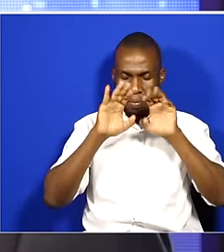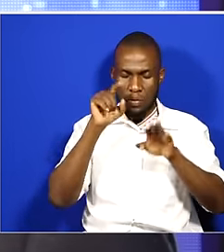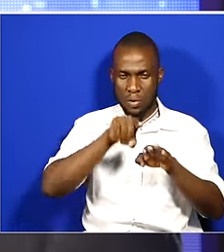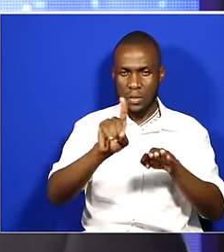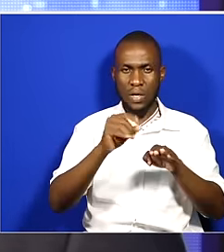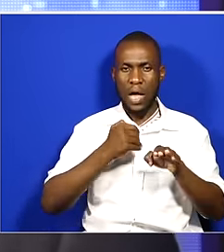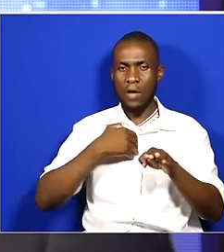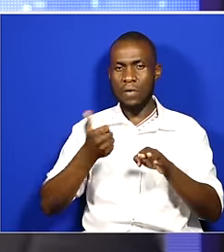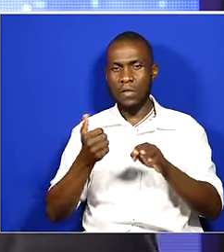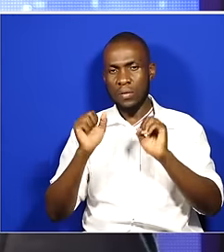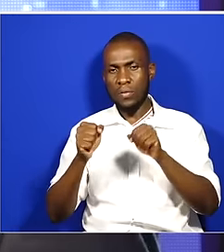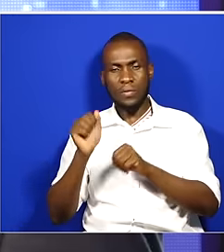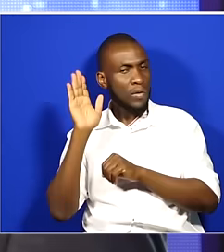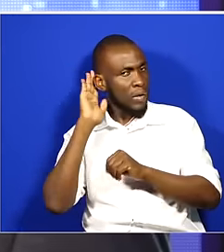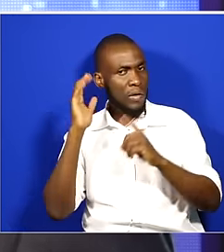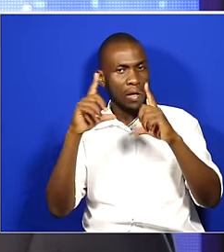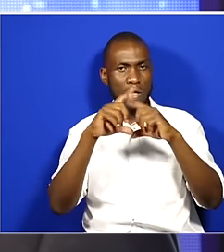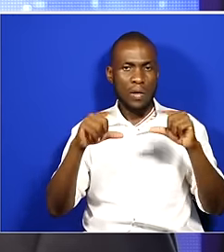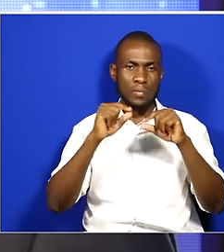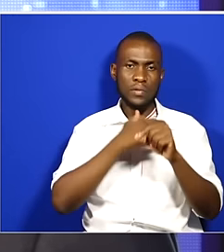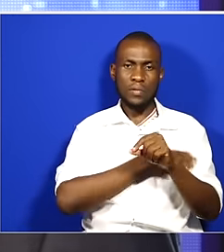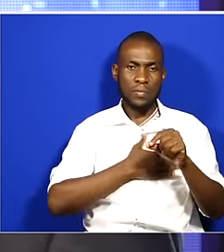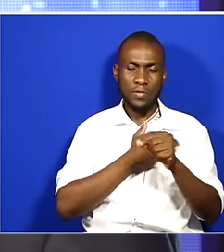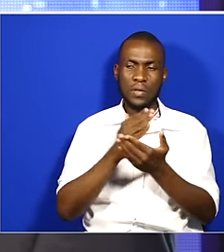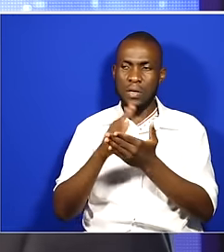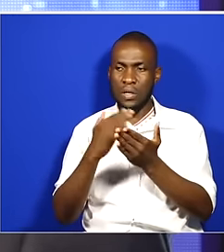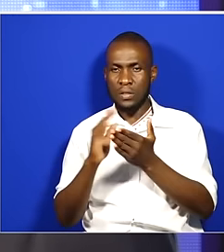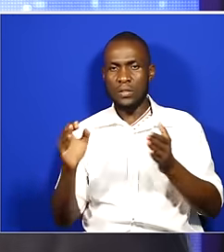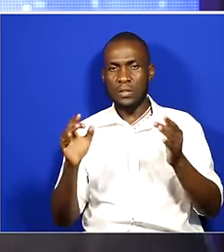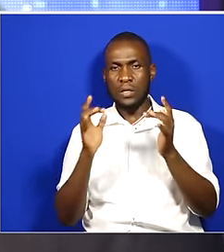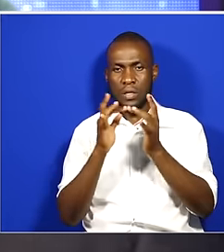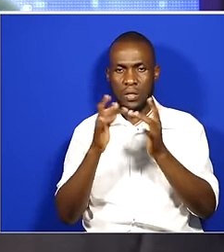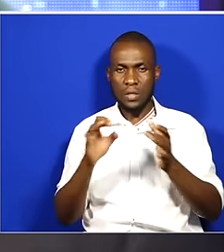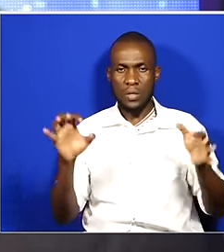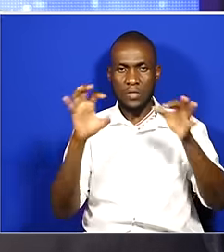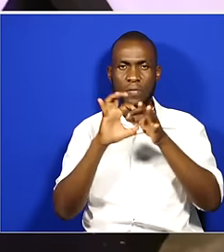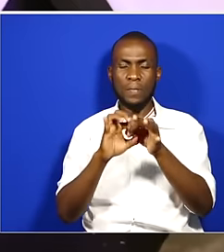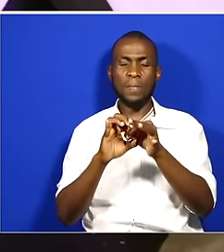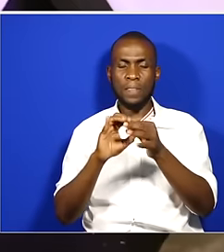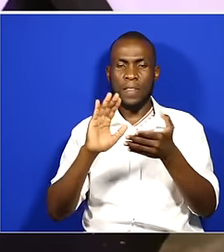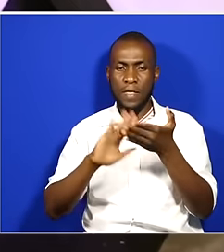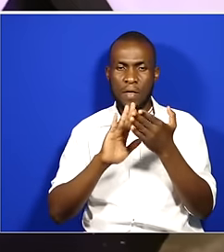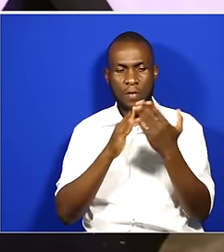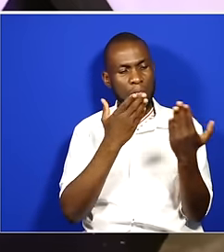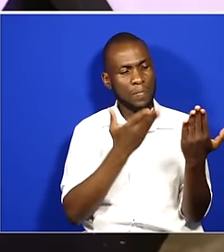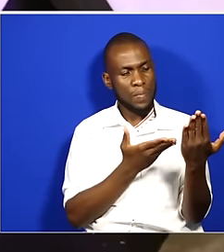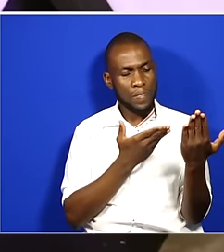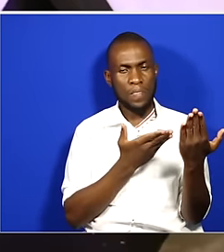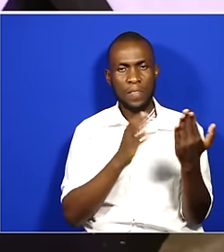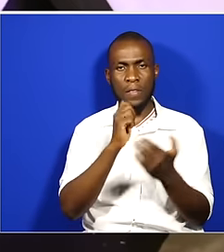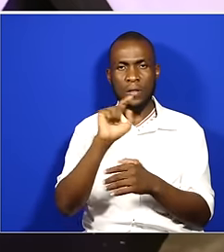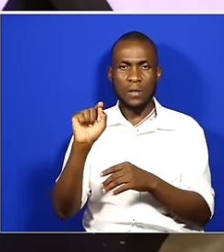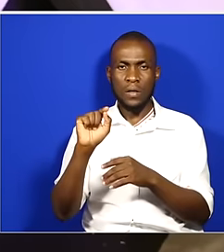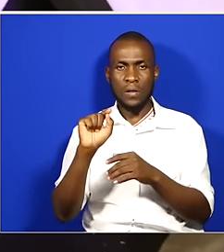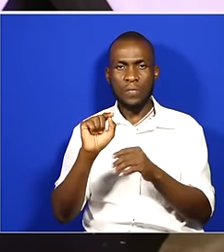yourself, but there's somebody else who needs to hear this message. So please share the link. Put your comments down in the chat sections. If